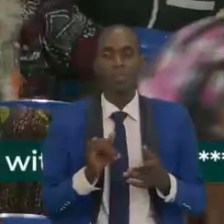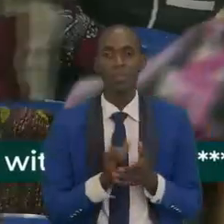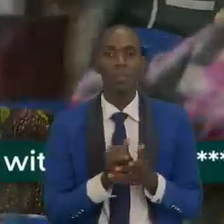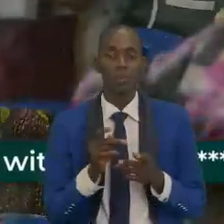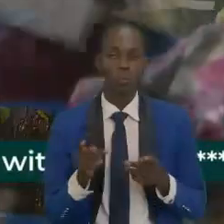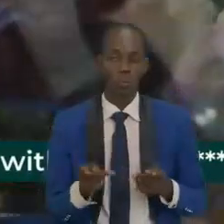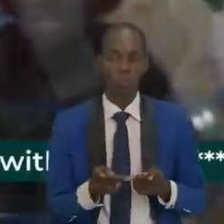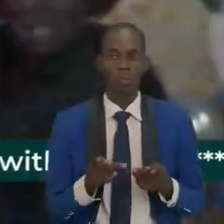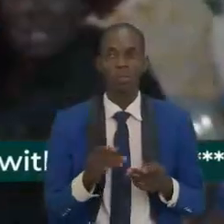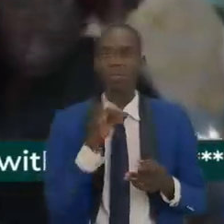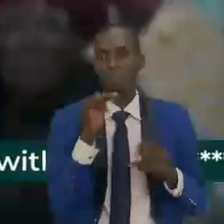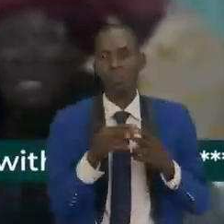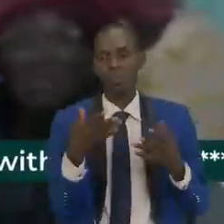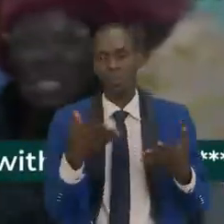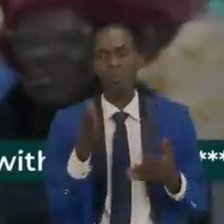converts.